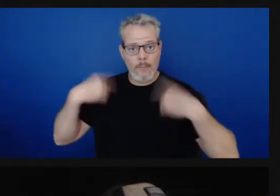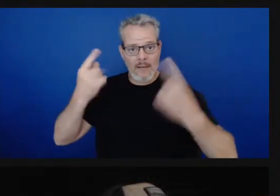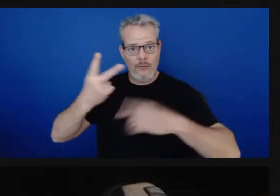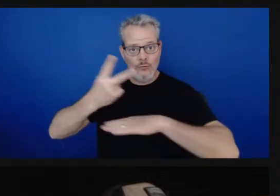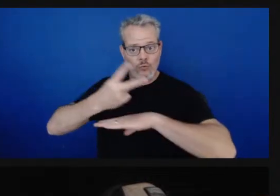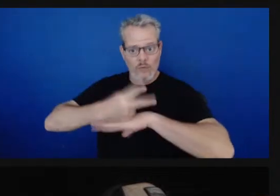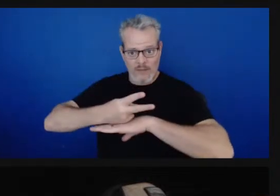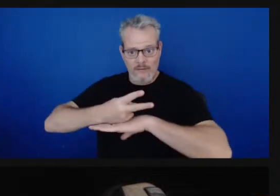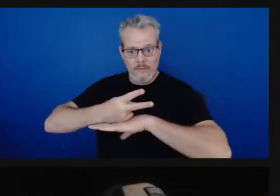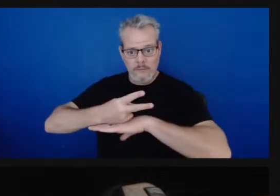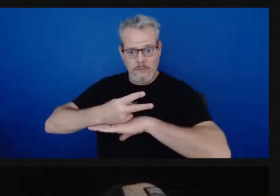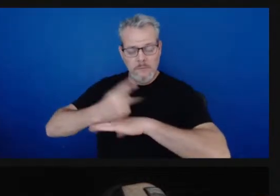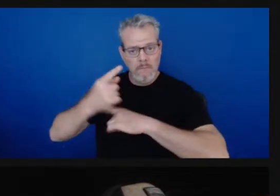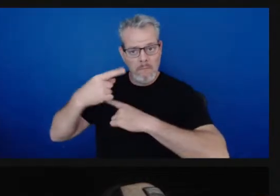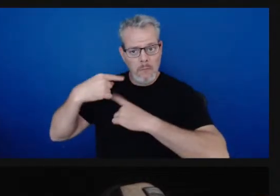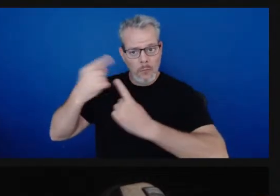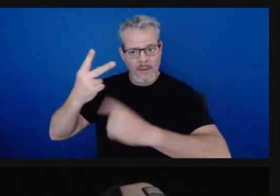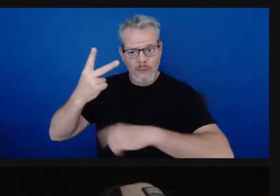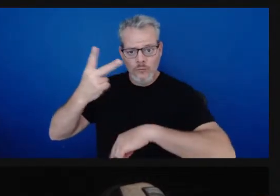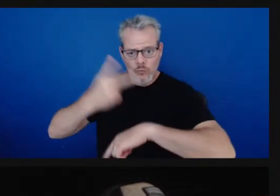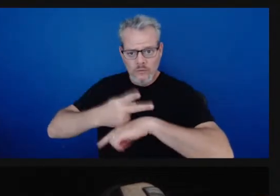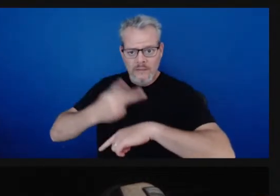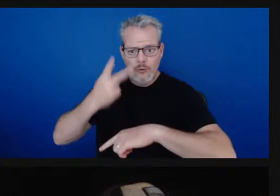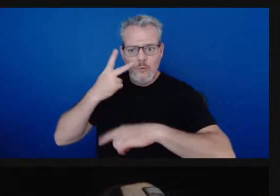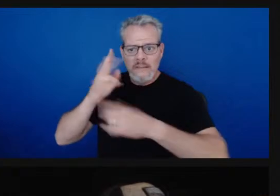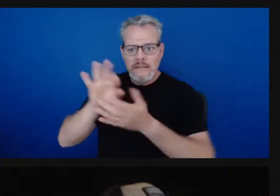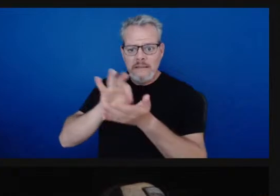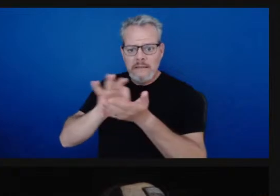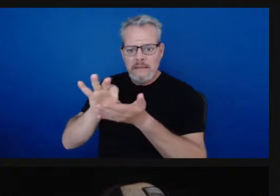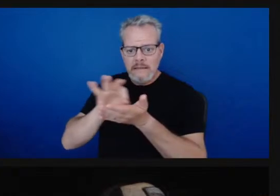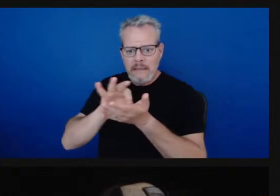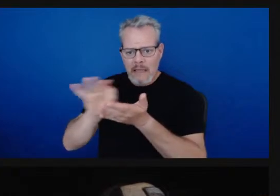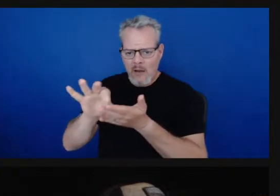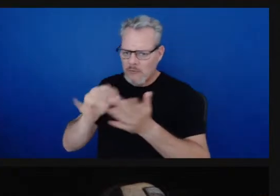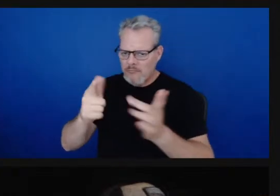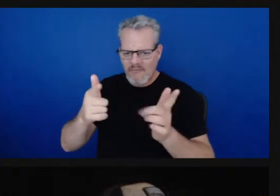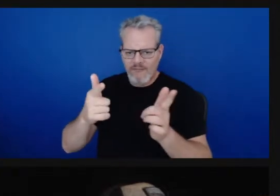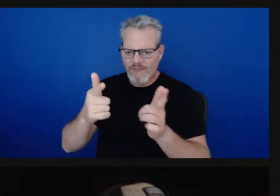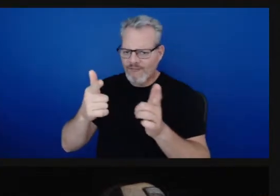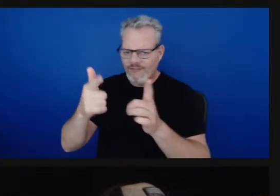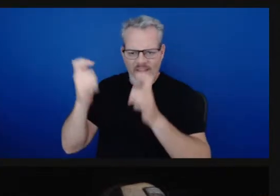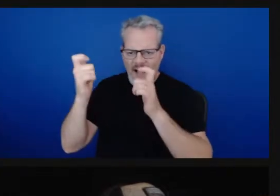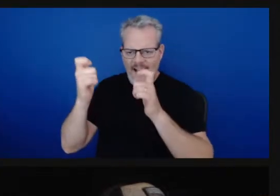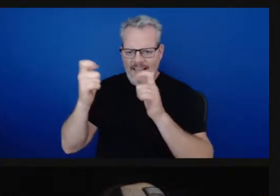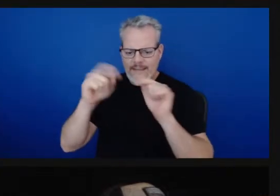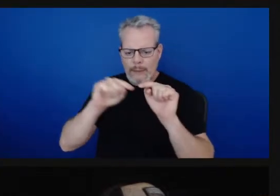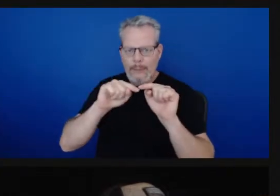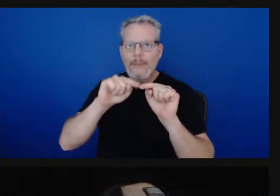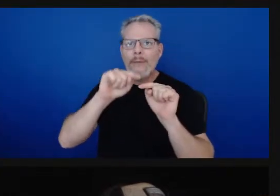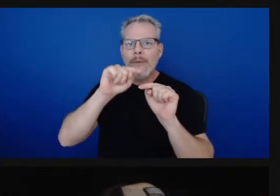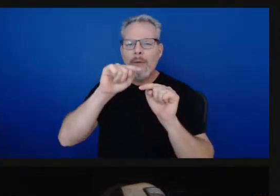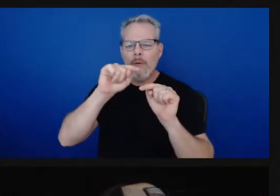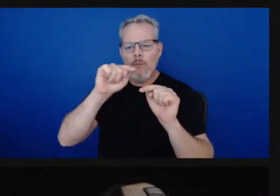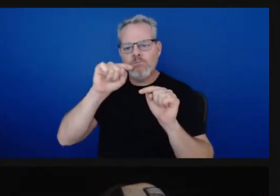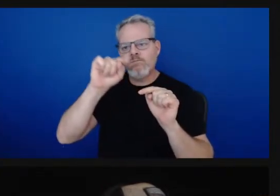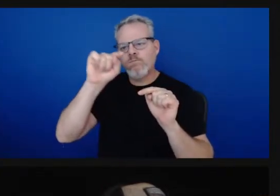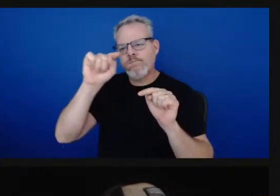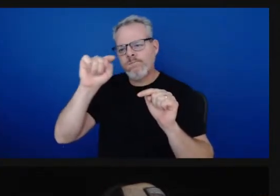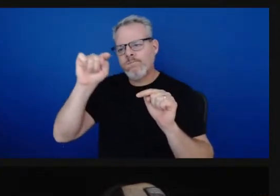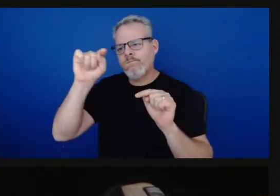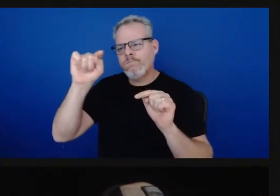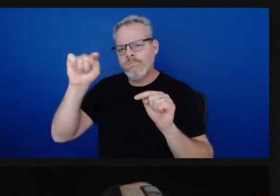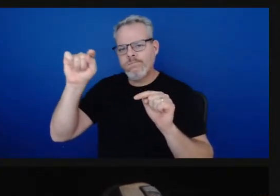for the last 2 days, you can see the counts have been quick and just recently slowing down to lower